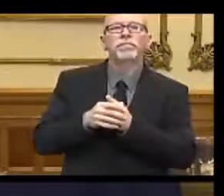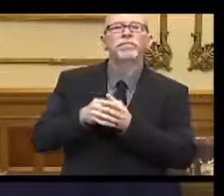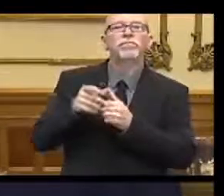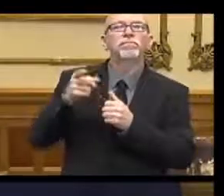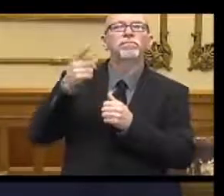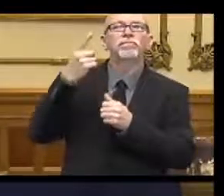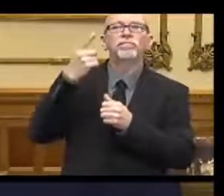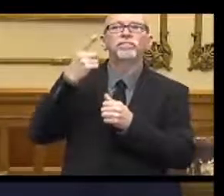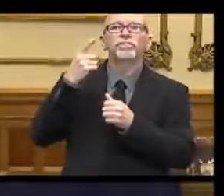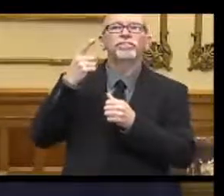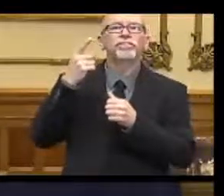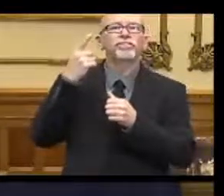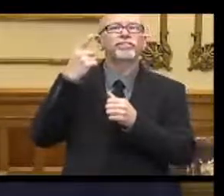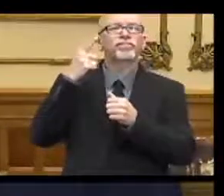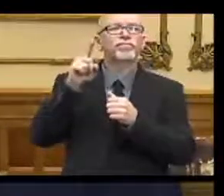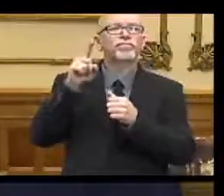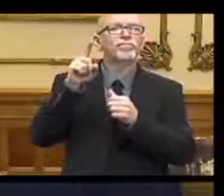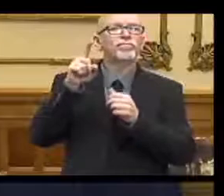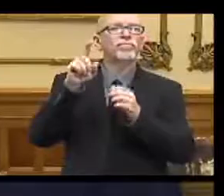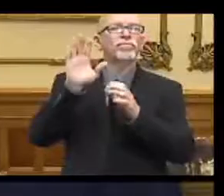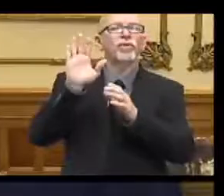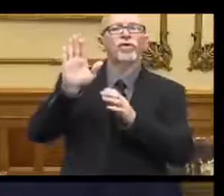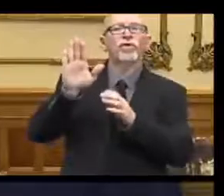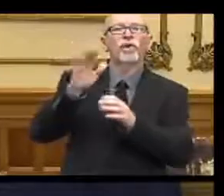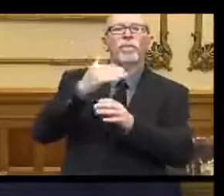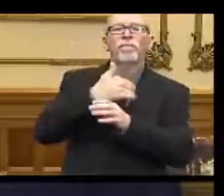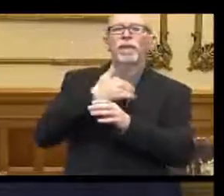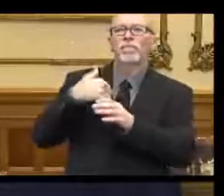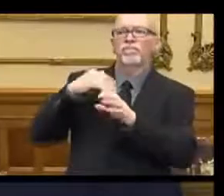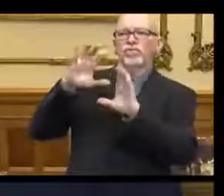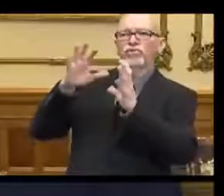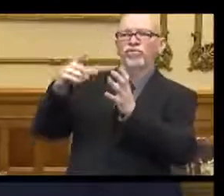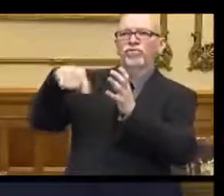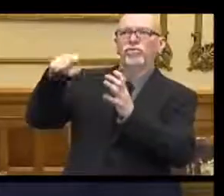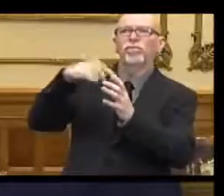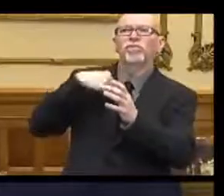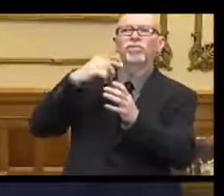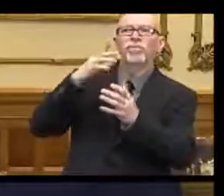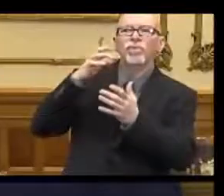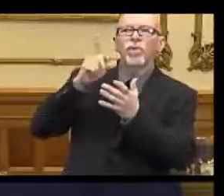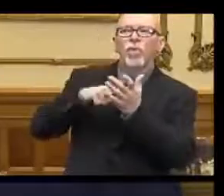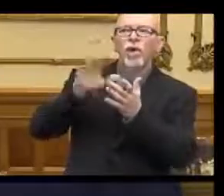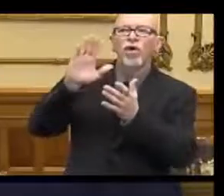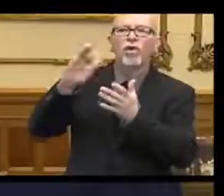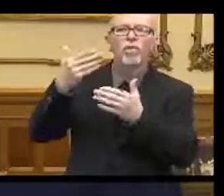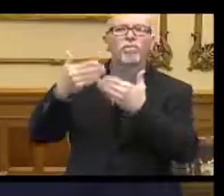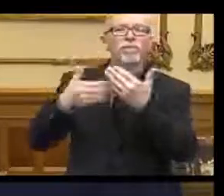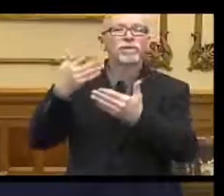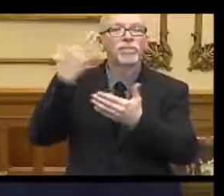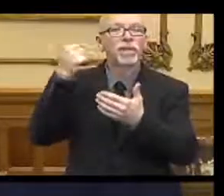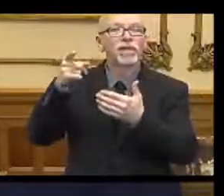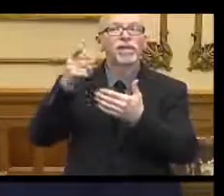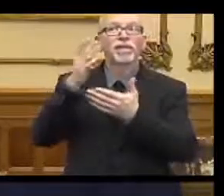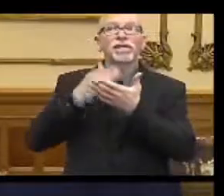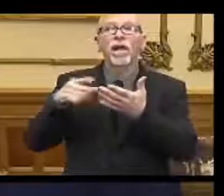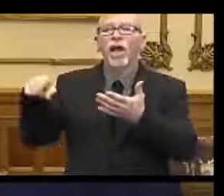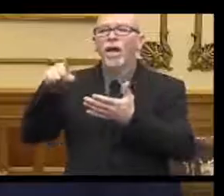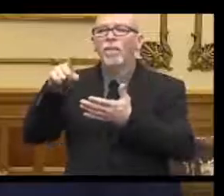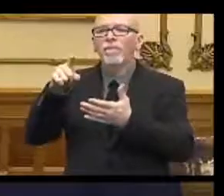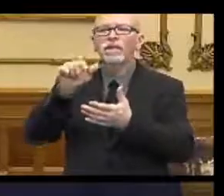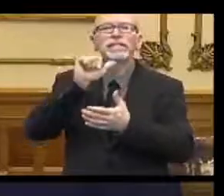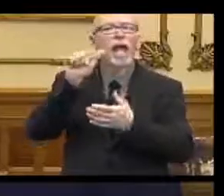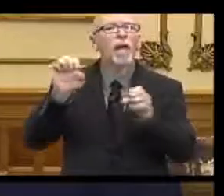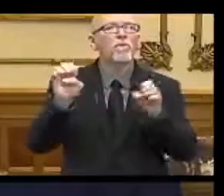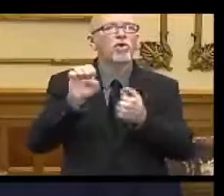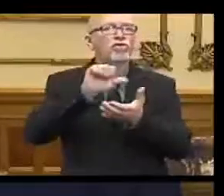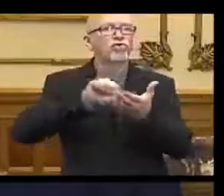of in a staged way with their members in terms of elective procedures, because we have a handle in